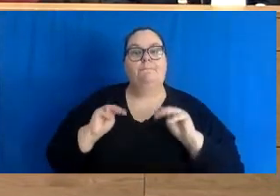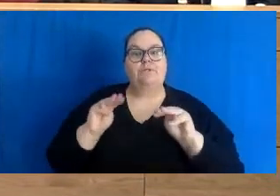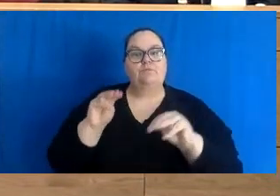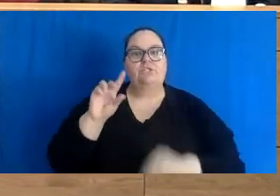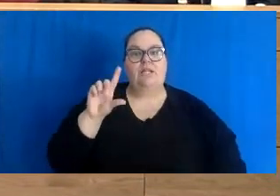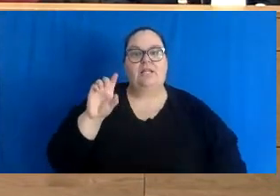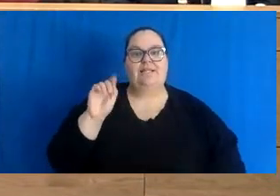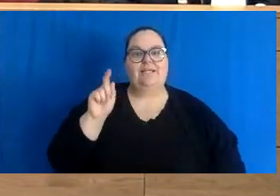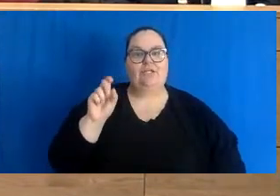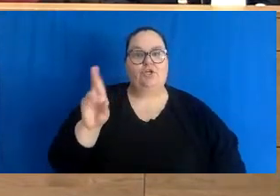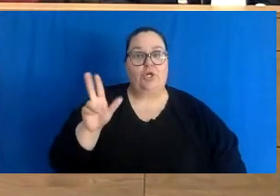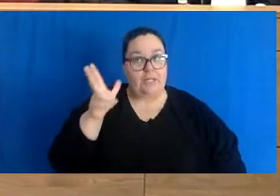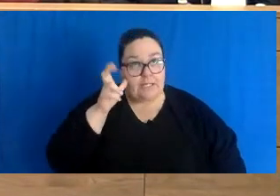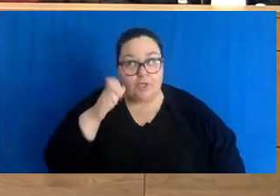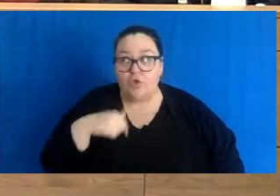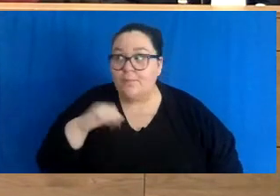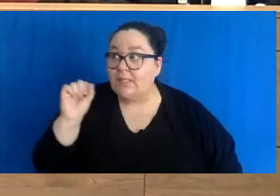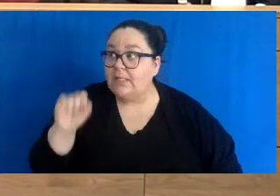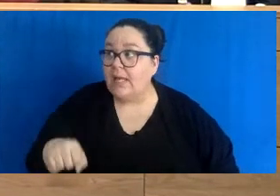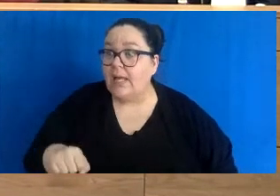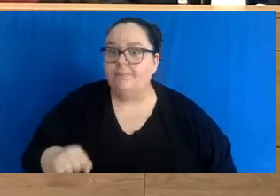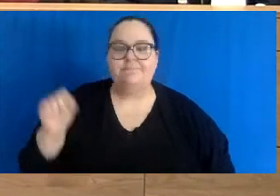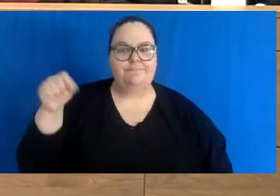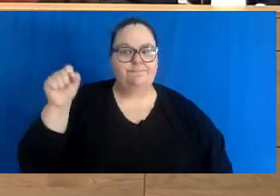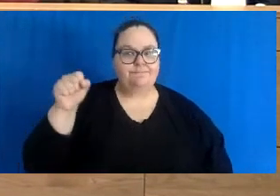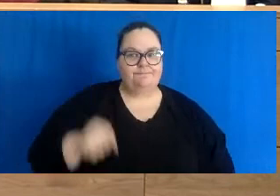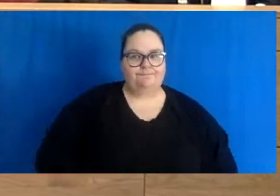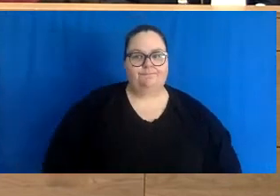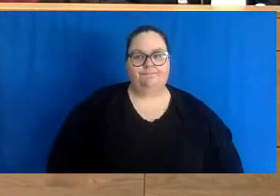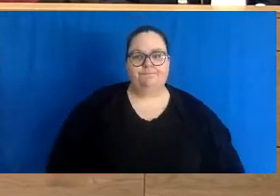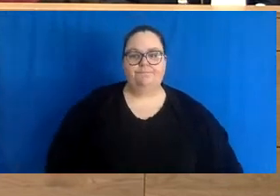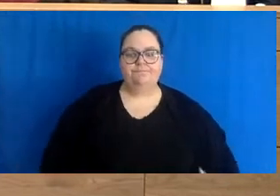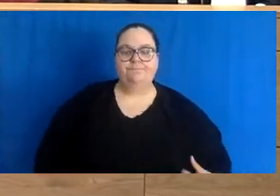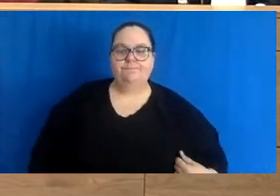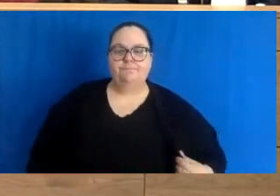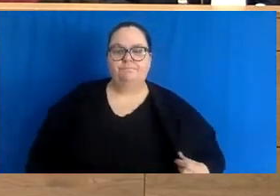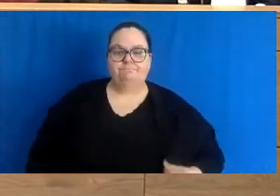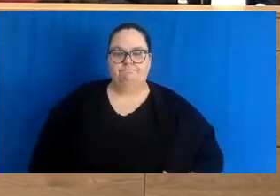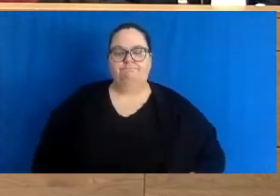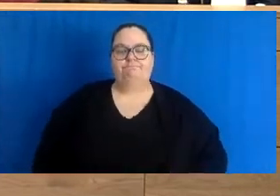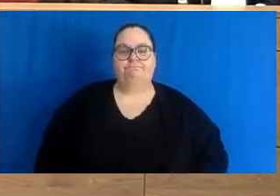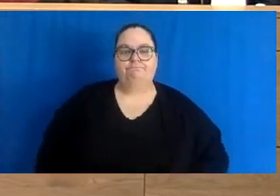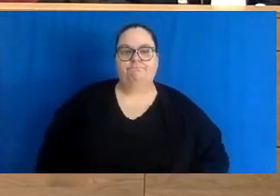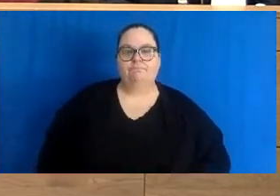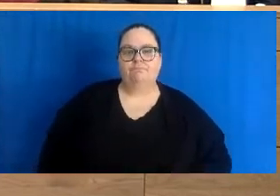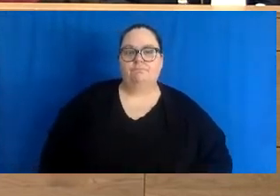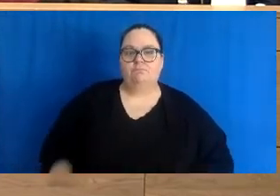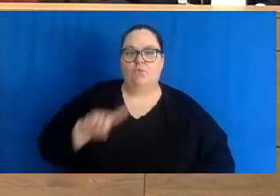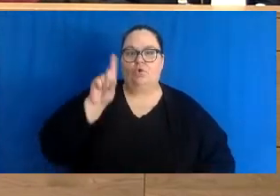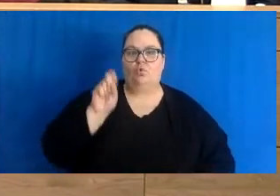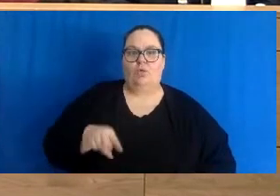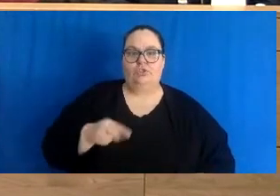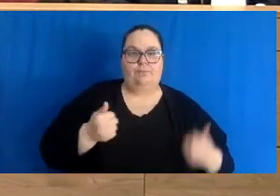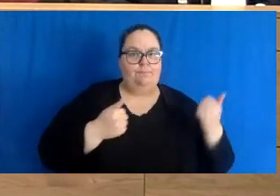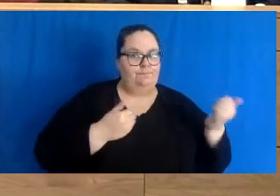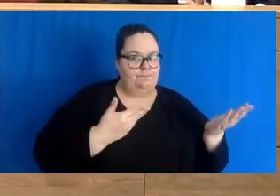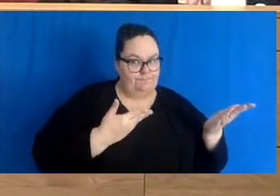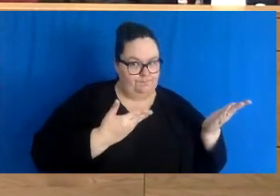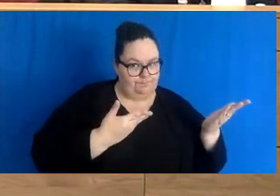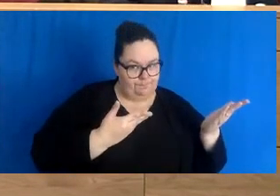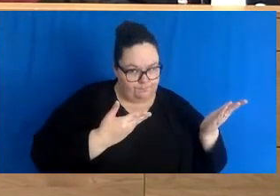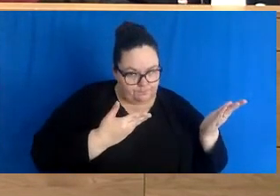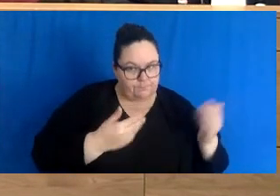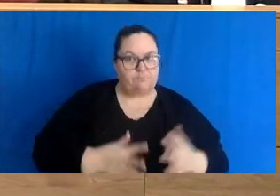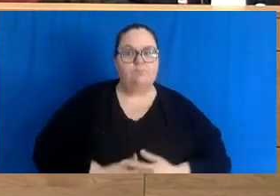Good afternoon. Can you hear me okay? Yes, thank you. Okay, thank you, Bruce. My question is for Premier Higgs. I'm wondering